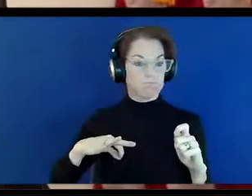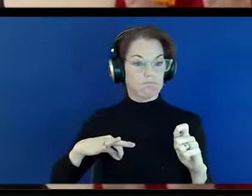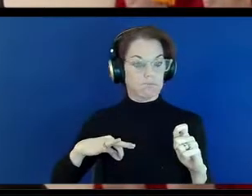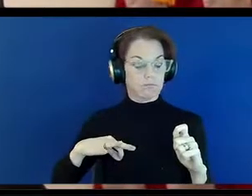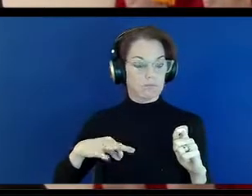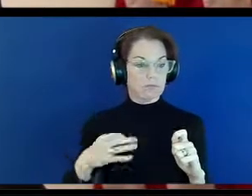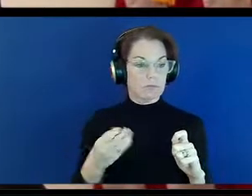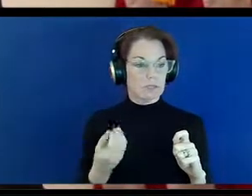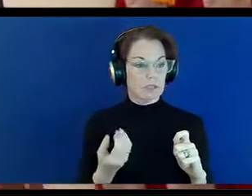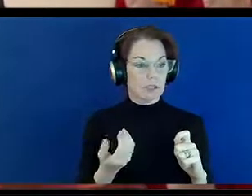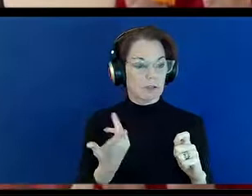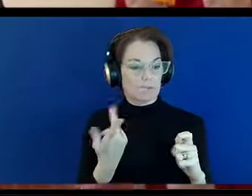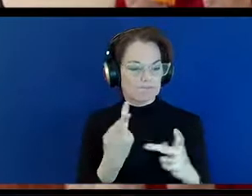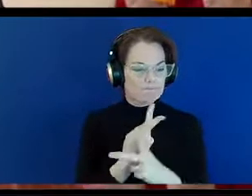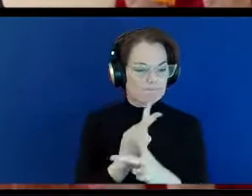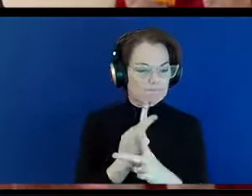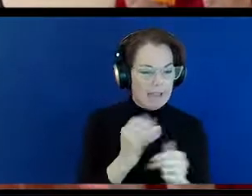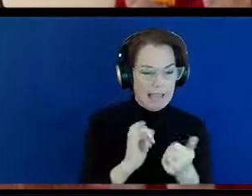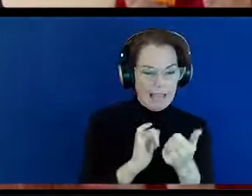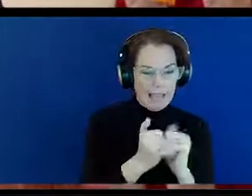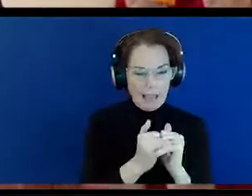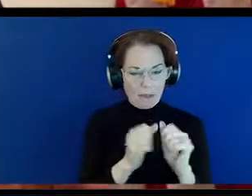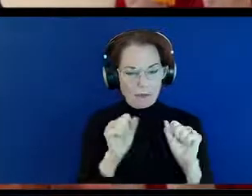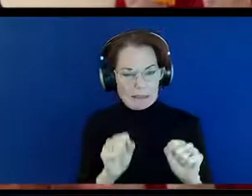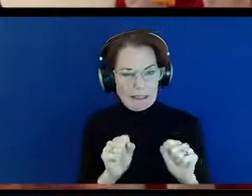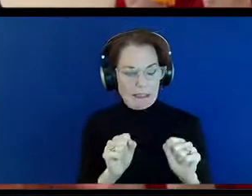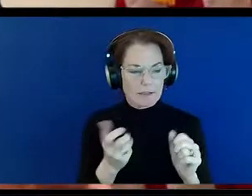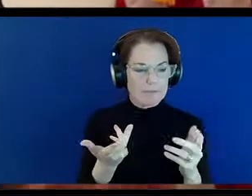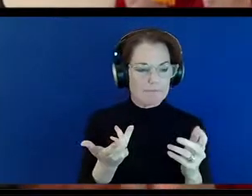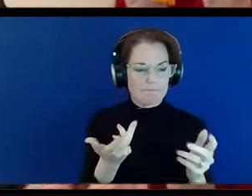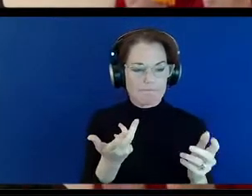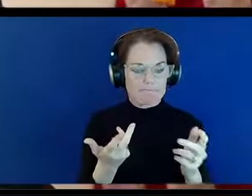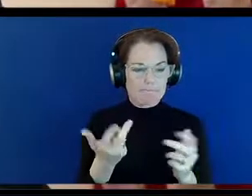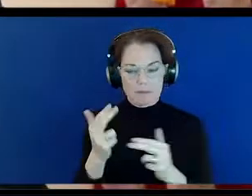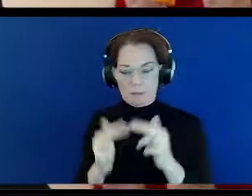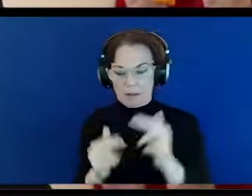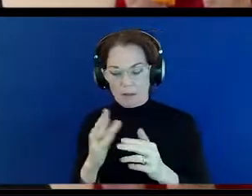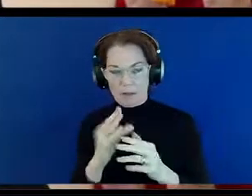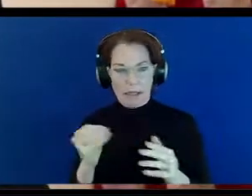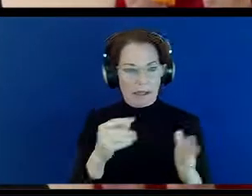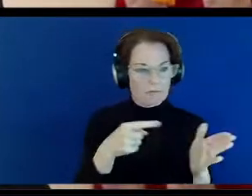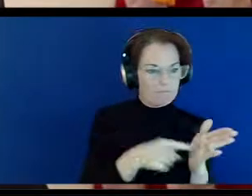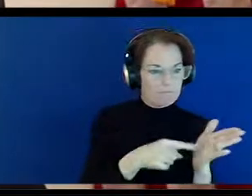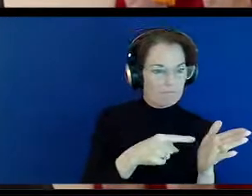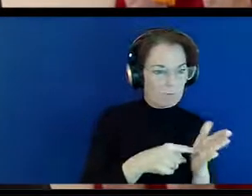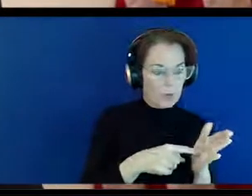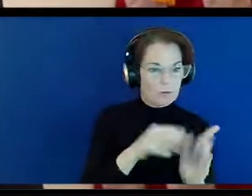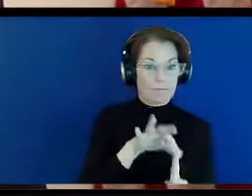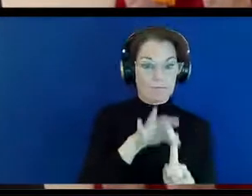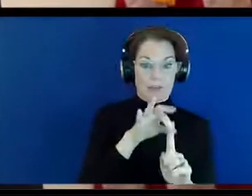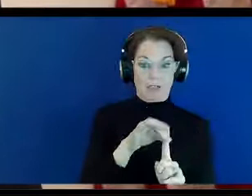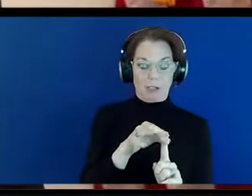find a sweeter spot, especially on individual housing, but I think it would apply across the